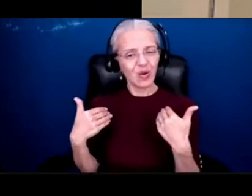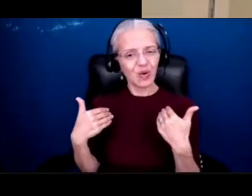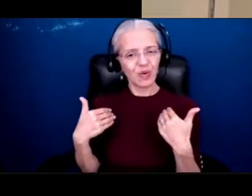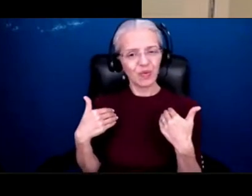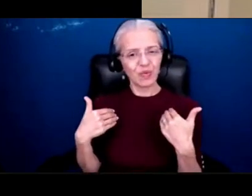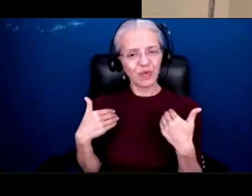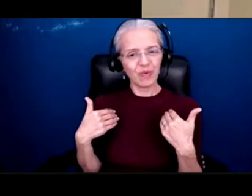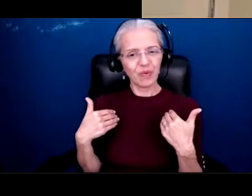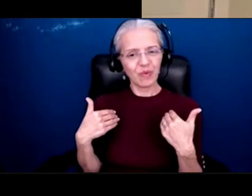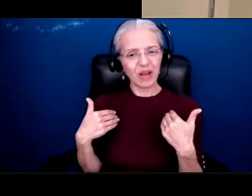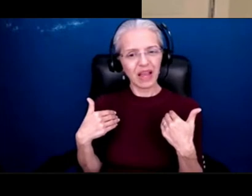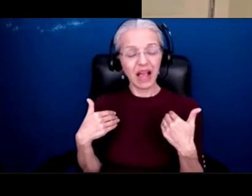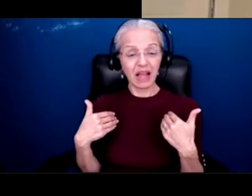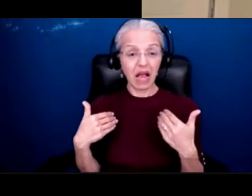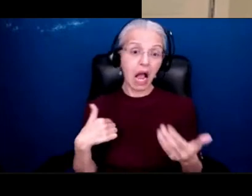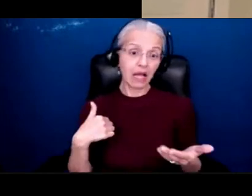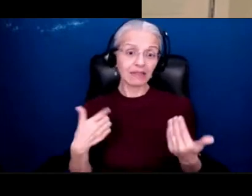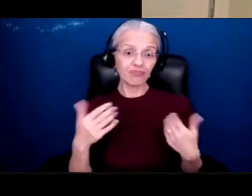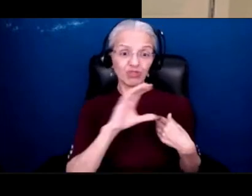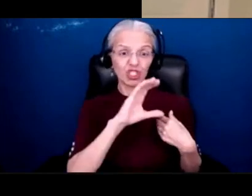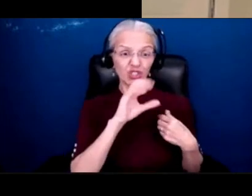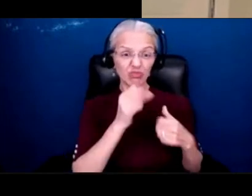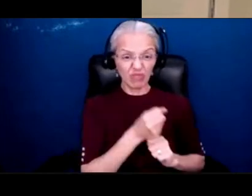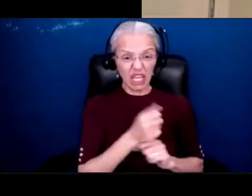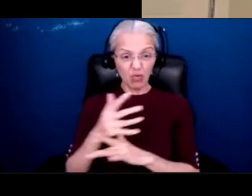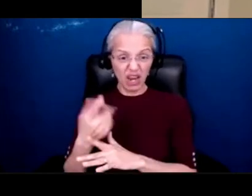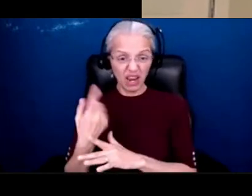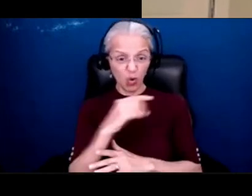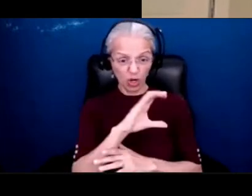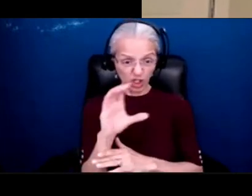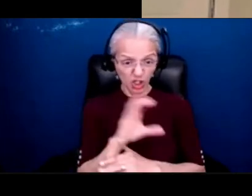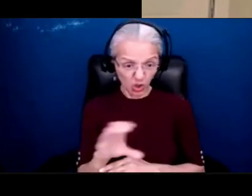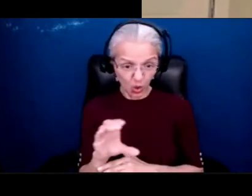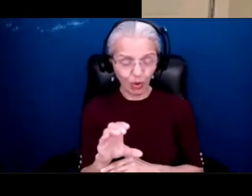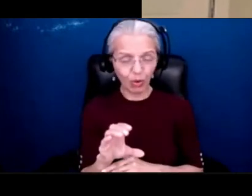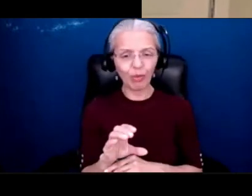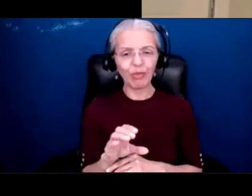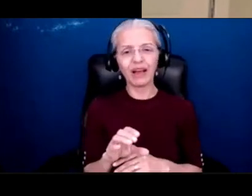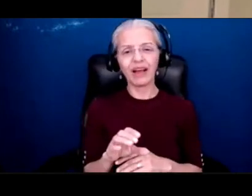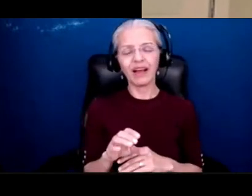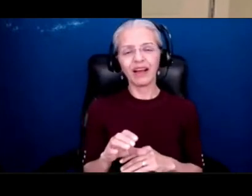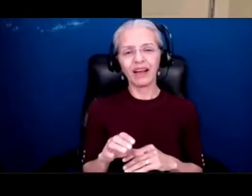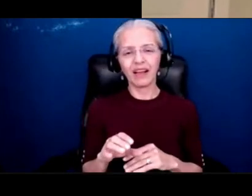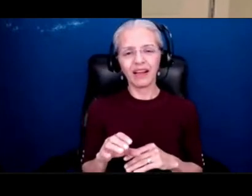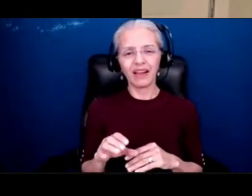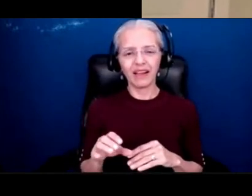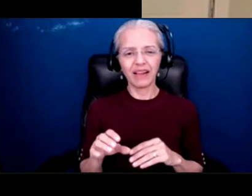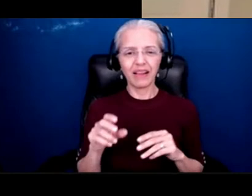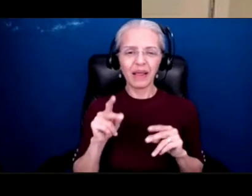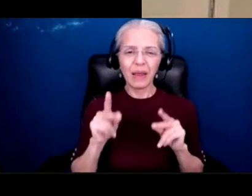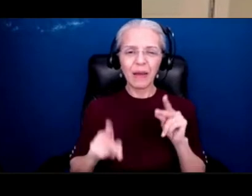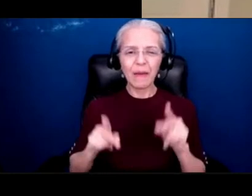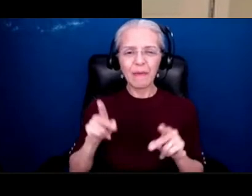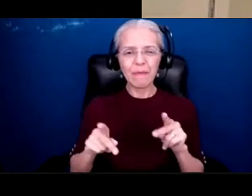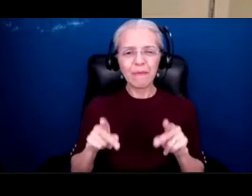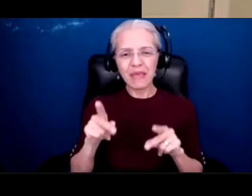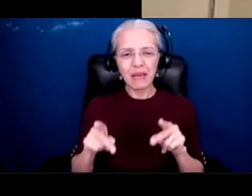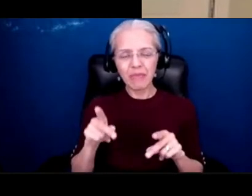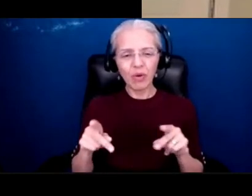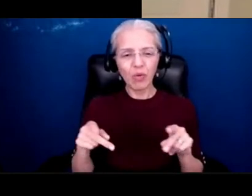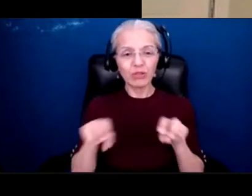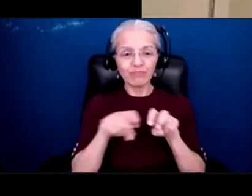we all were on the Zoom getting ready, and one of the people was moderating behind the